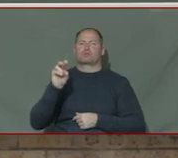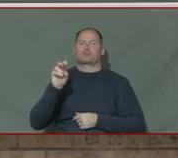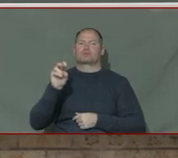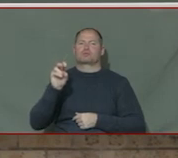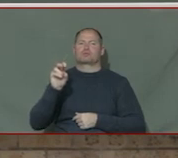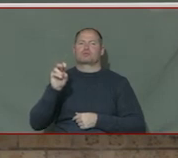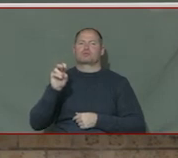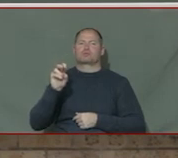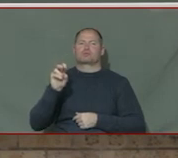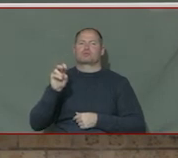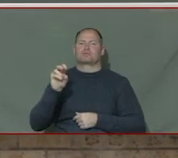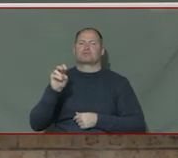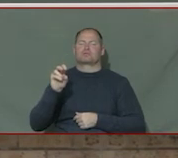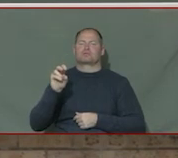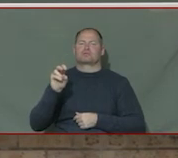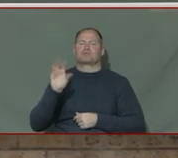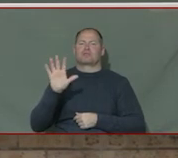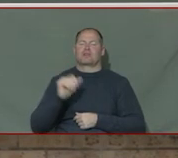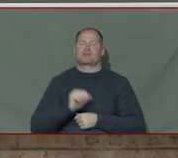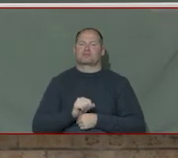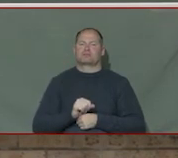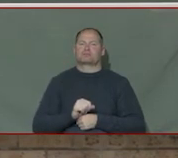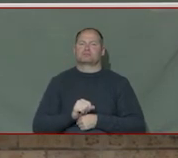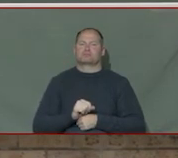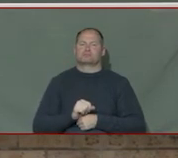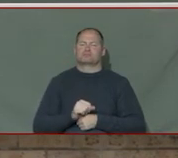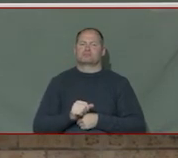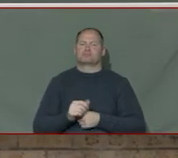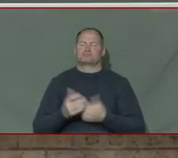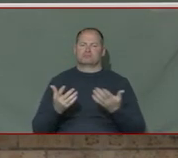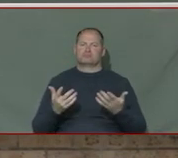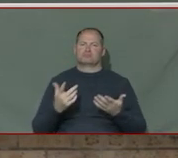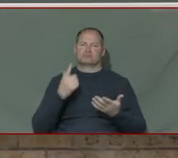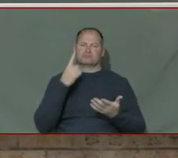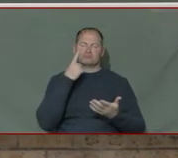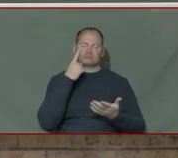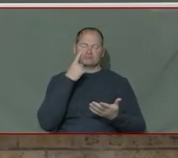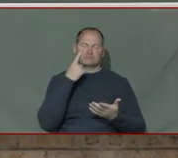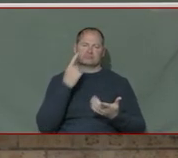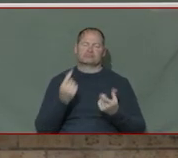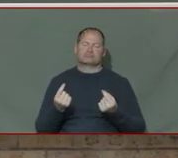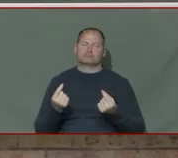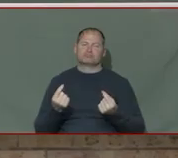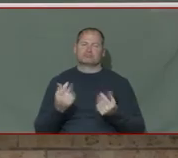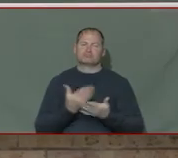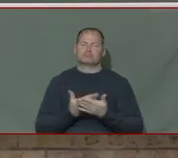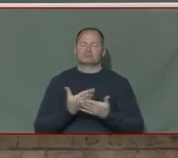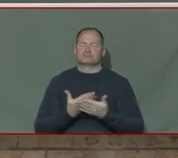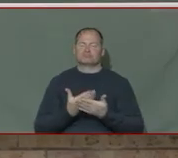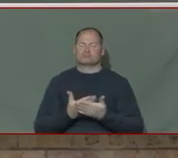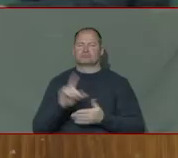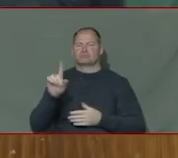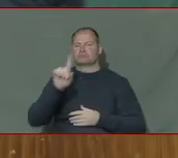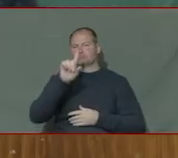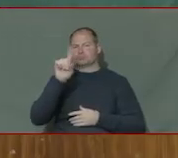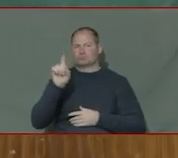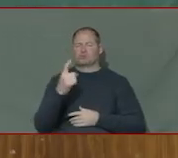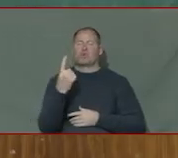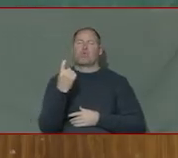with a spider climbing up a wall. Okay. Let's quickly have a look at that.